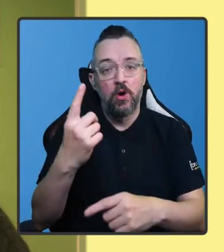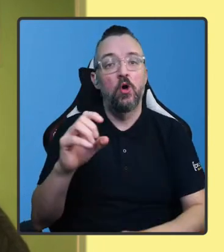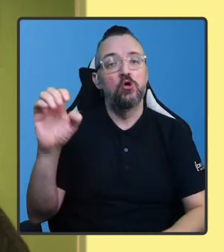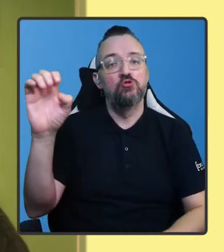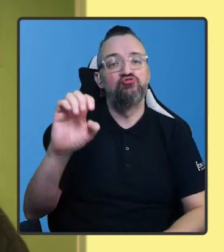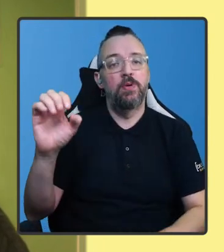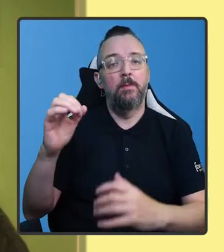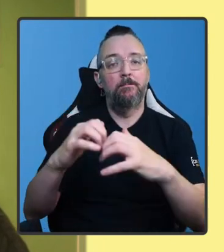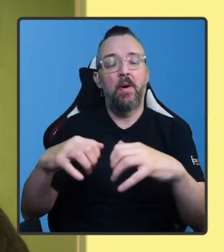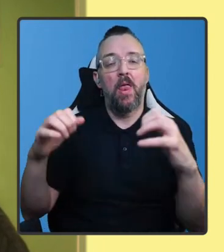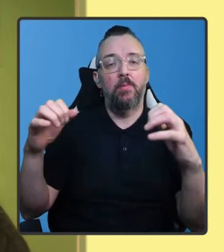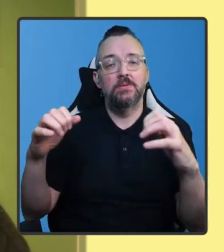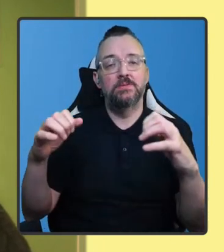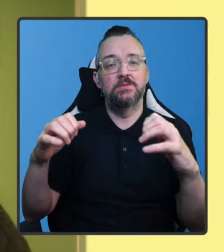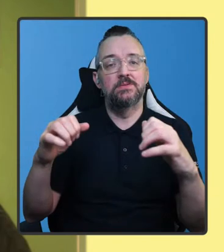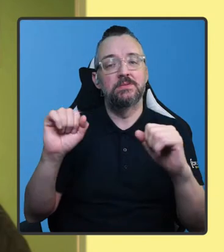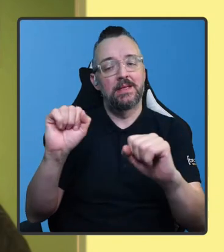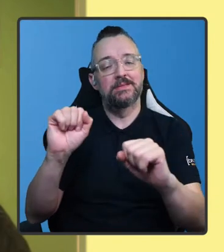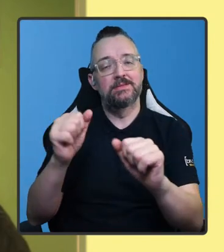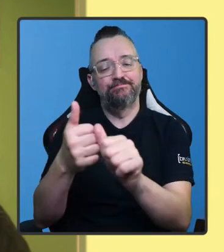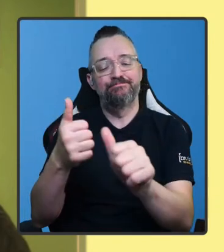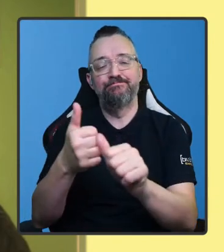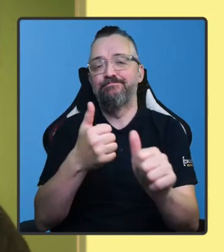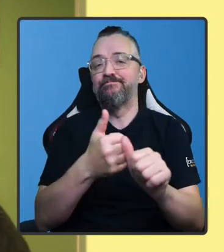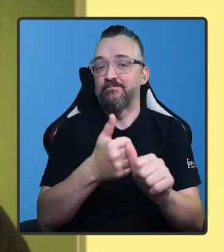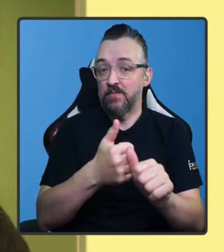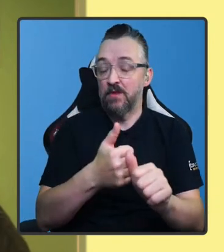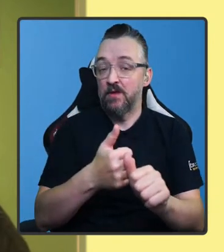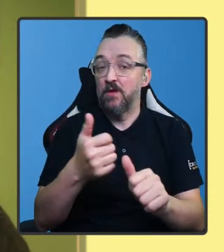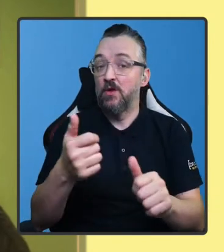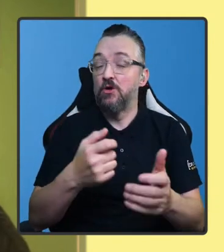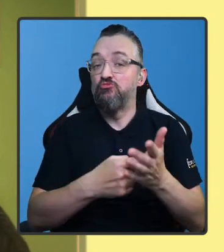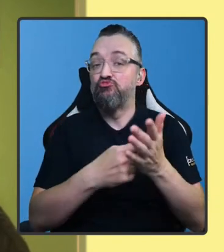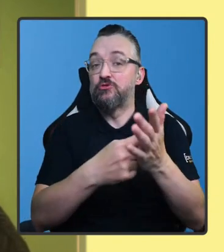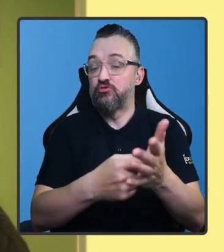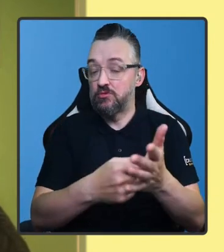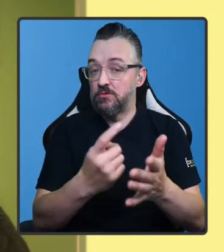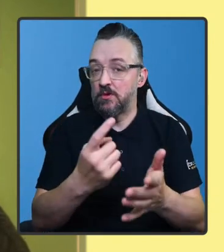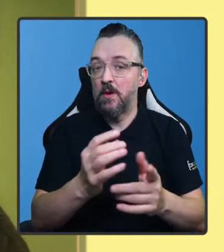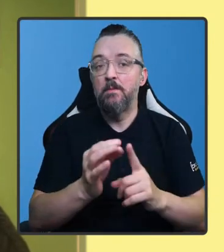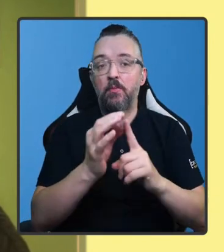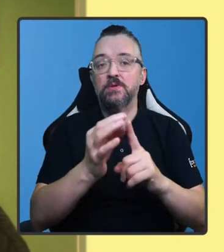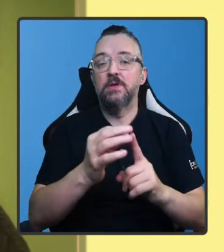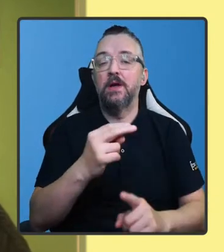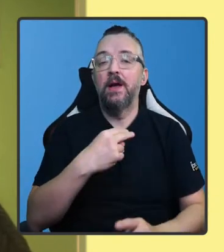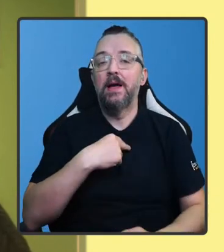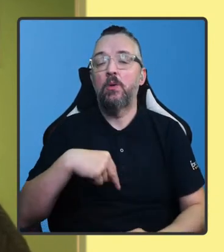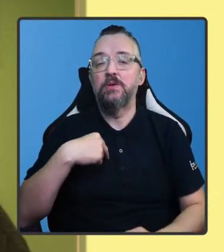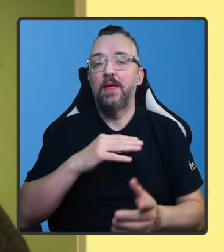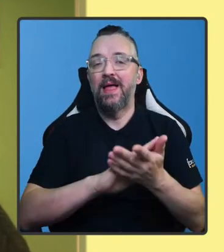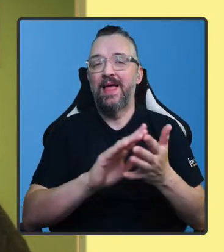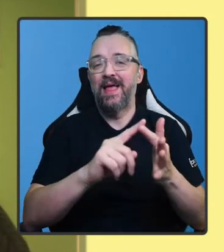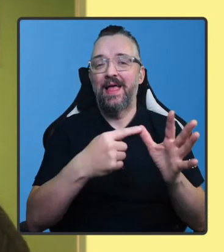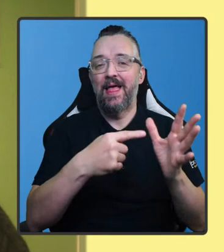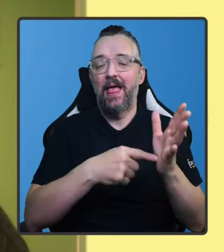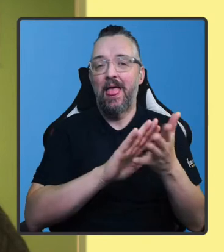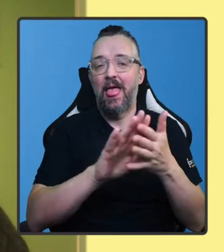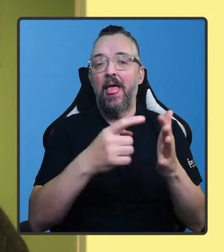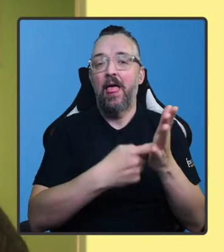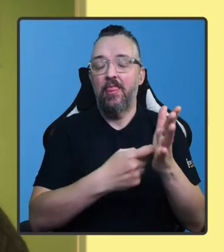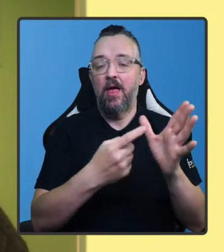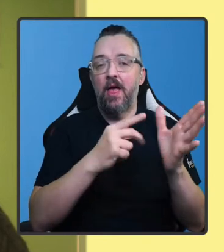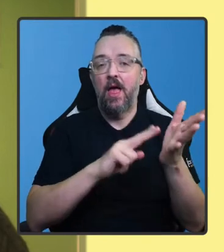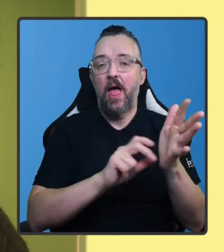and its Institutions. And this resolution is to be proposed by Councillor Heather Anderson and seconded by